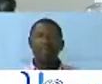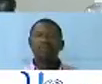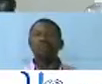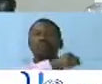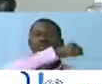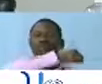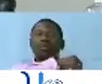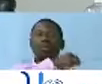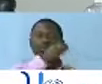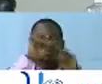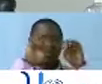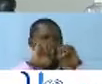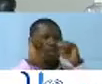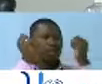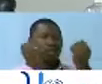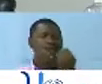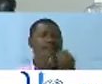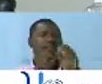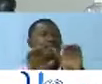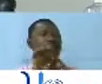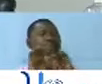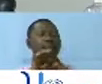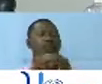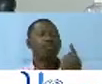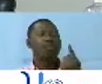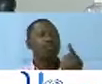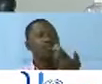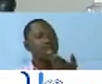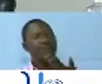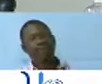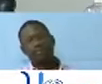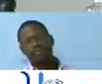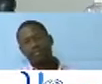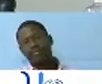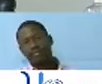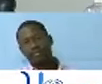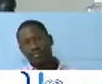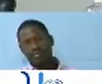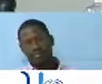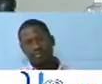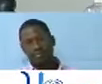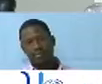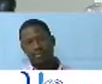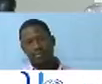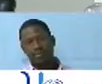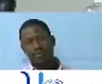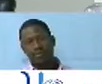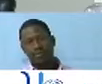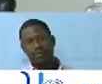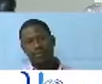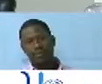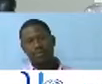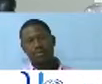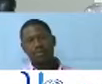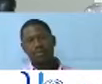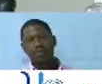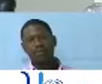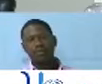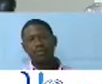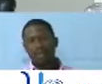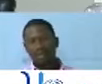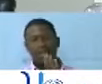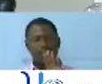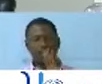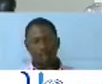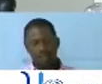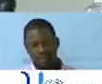executive. Lolu dafa tax sax be lepp lo xamne ñu ko atté dañ ko atté ci li nga xamne mo neex njitu rew mi. I'll later tender